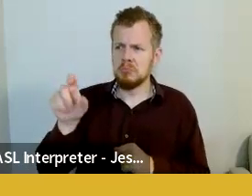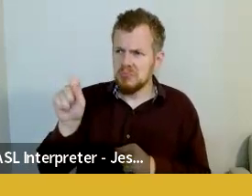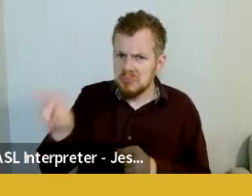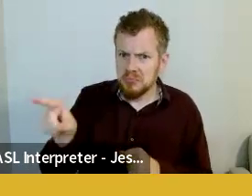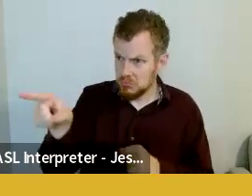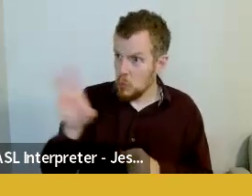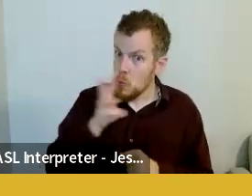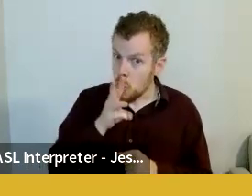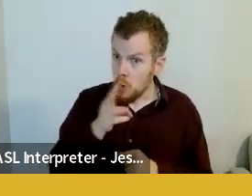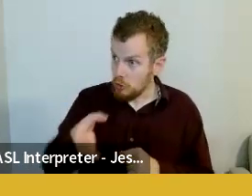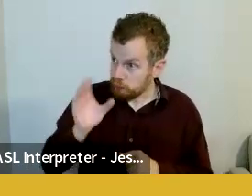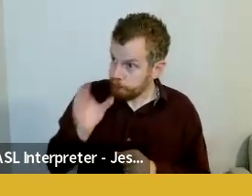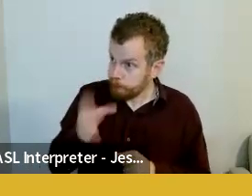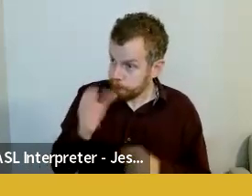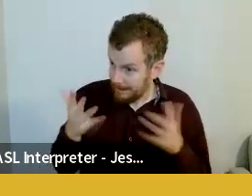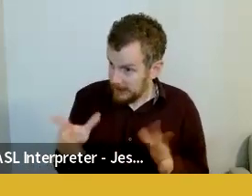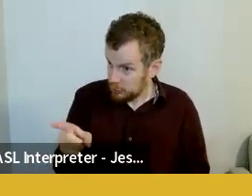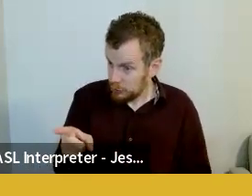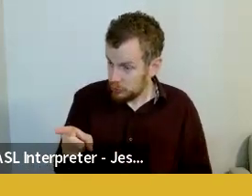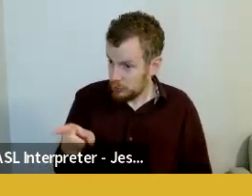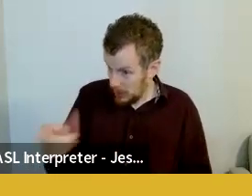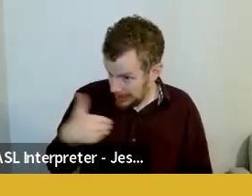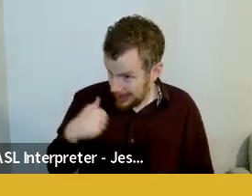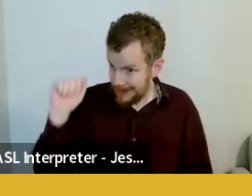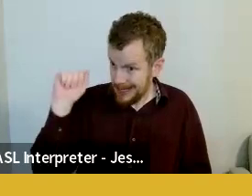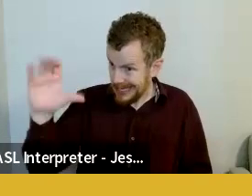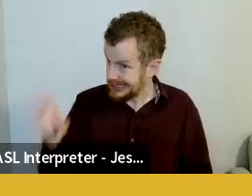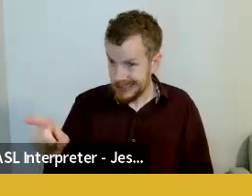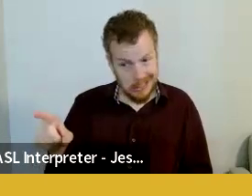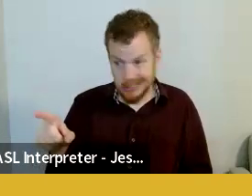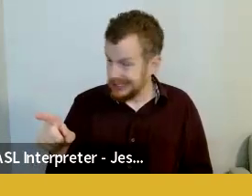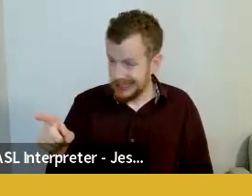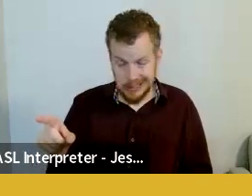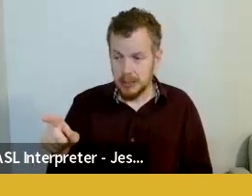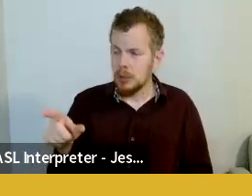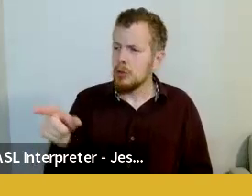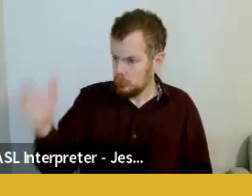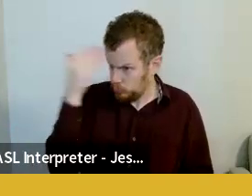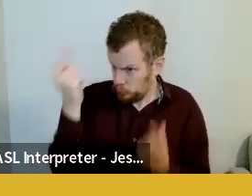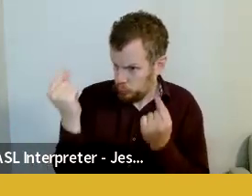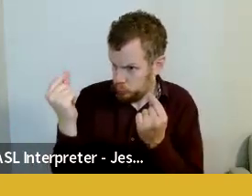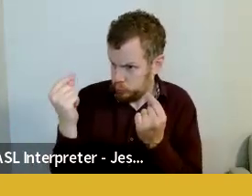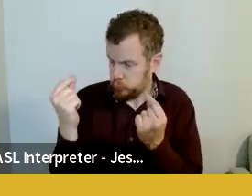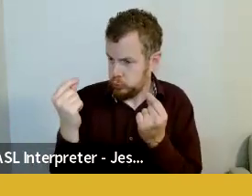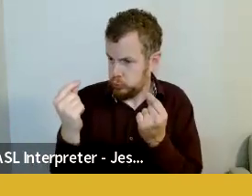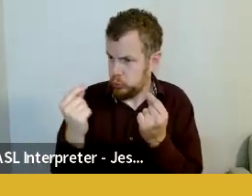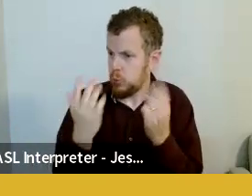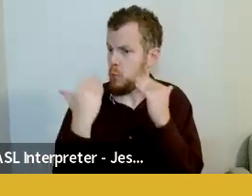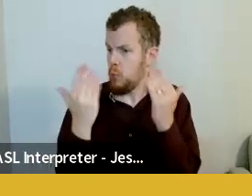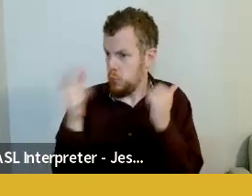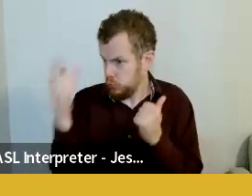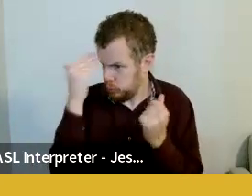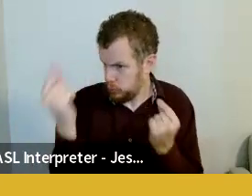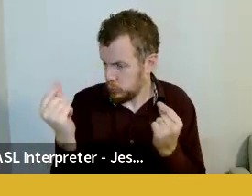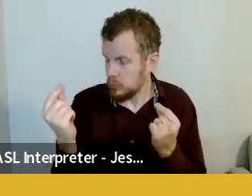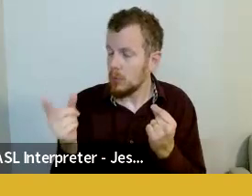drinking enough water? Do they have access to air conditioning? Do they know how to keep cool? Do they have any